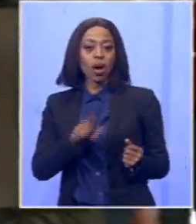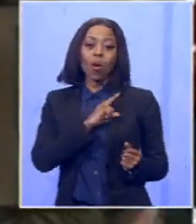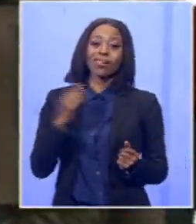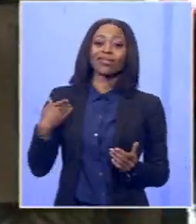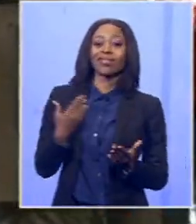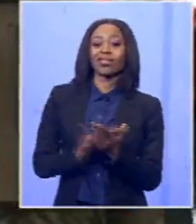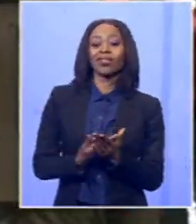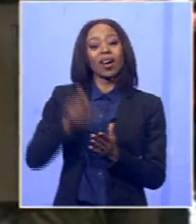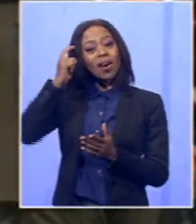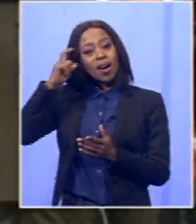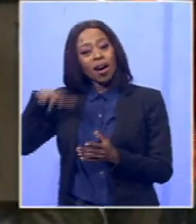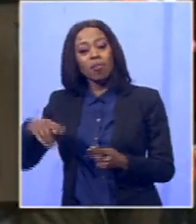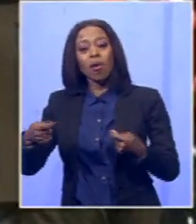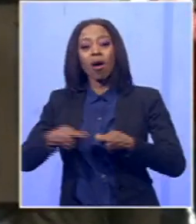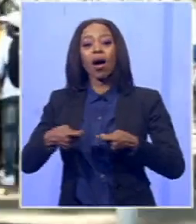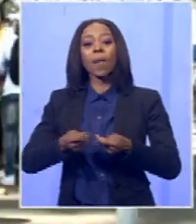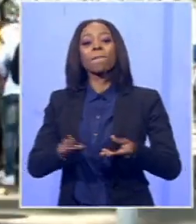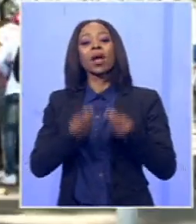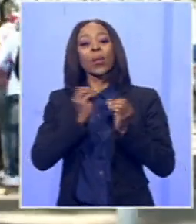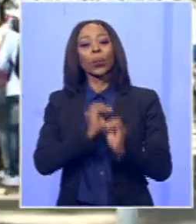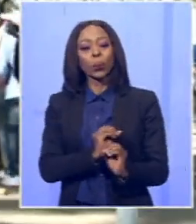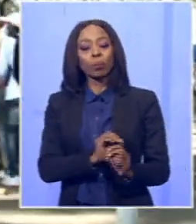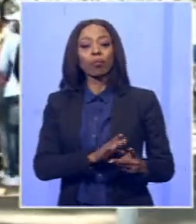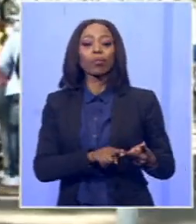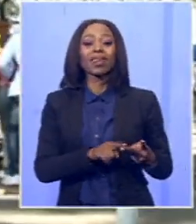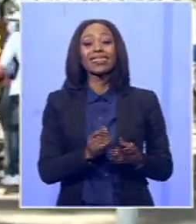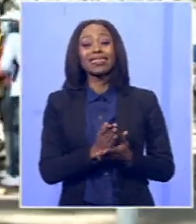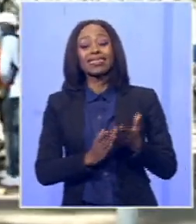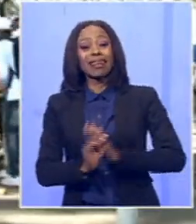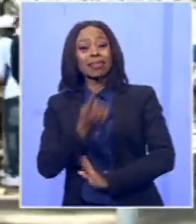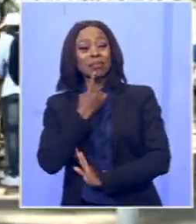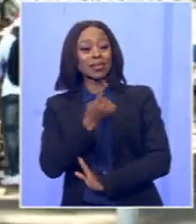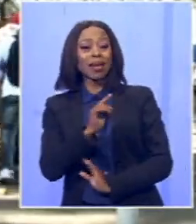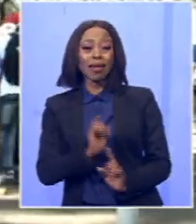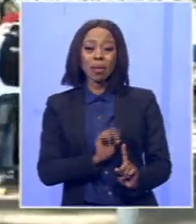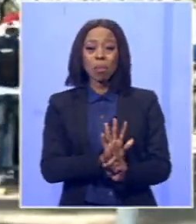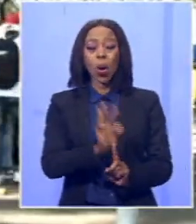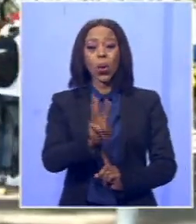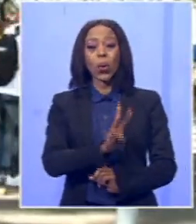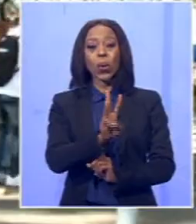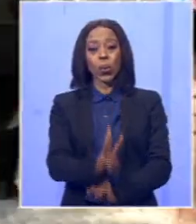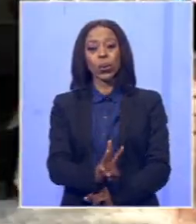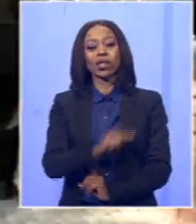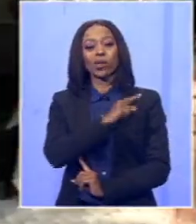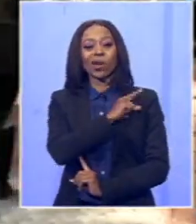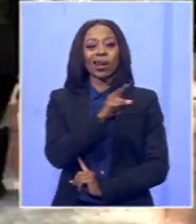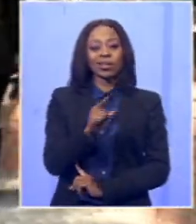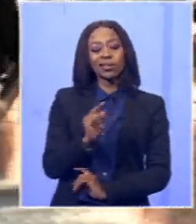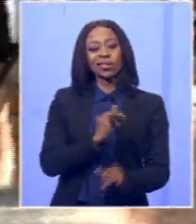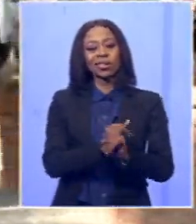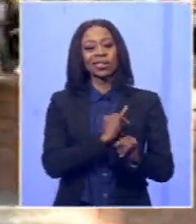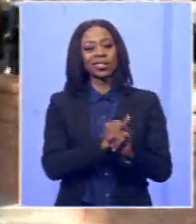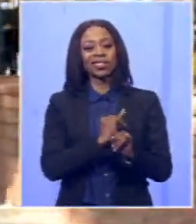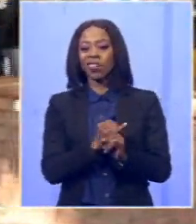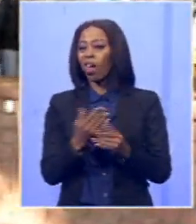received their accommodation allowances. Some students say they are affected as a result of the